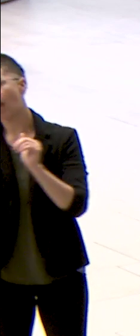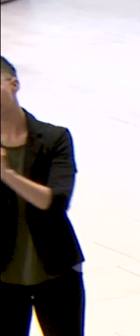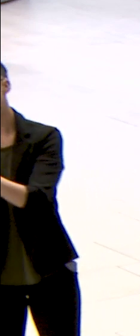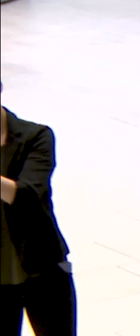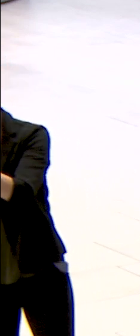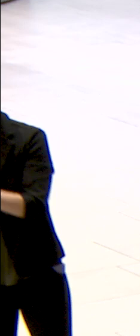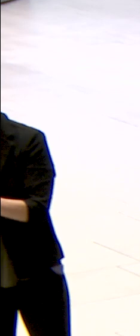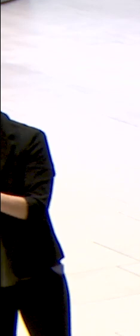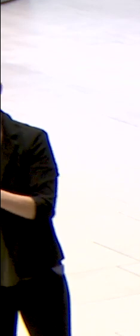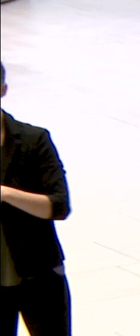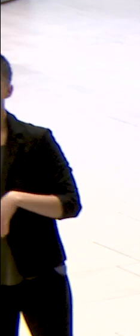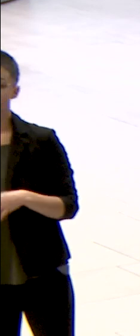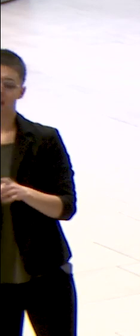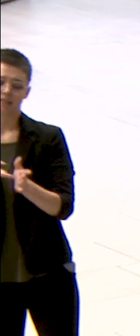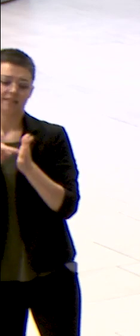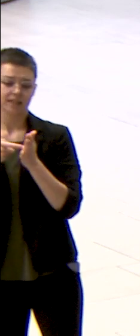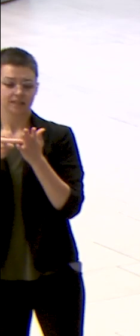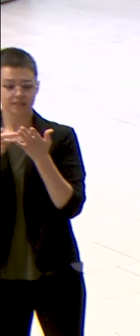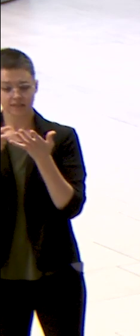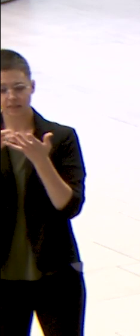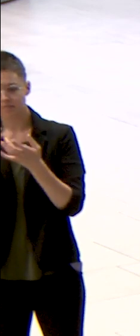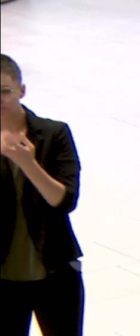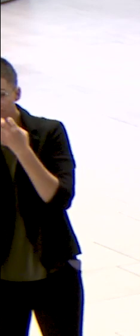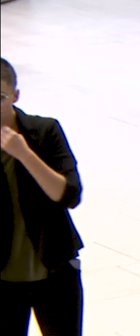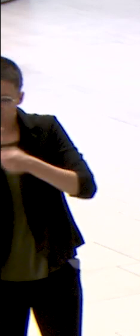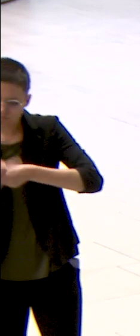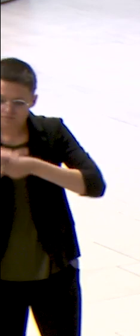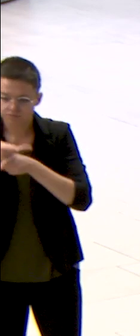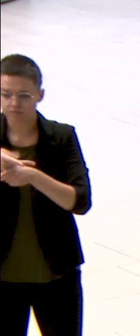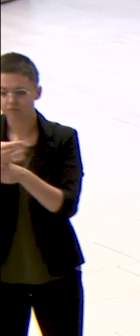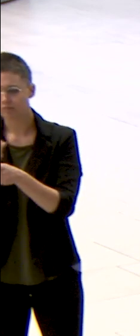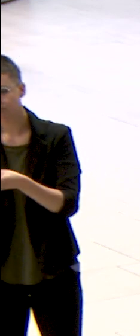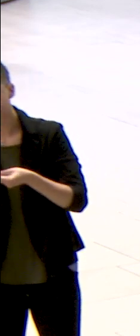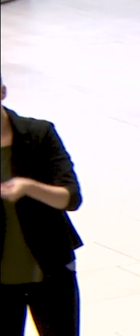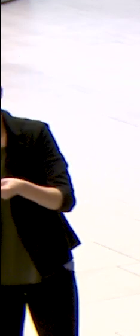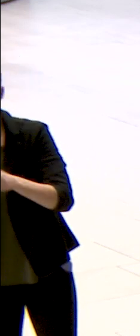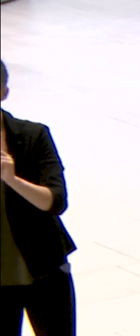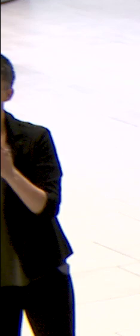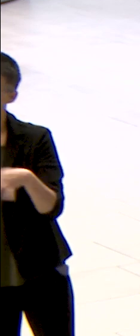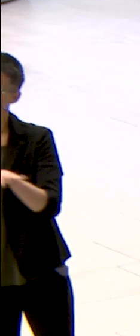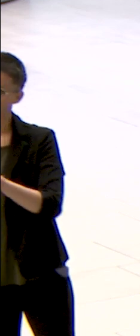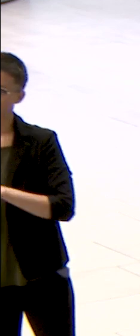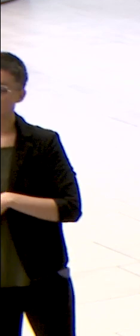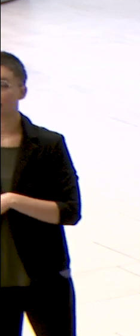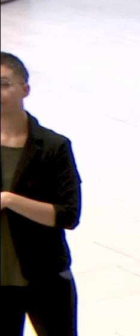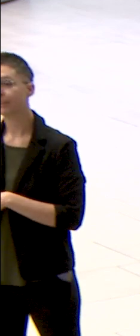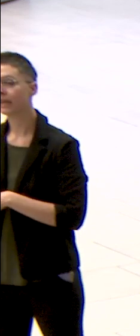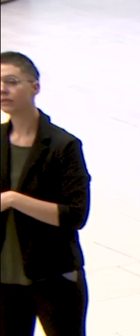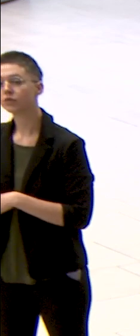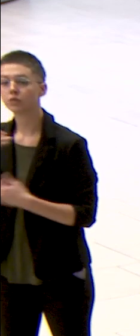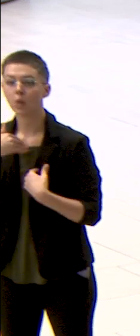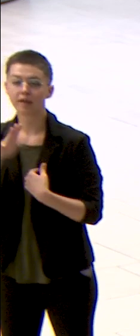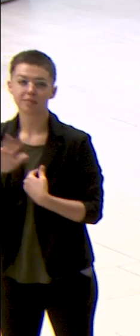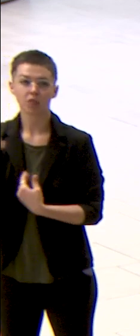know, it definitely takes some cultivating and some nurturing, but it's so worth it. Like you cannot, again, Mithu has a community of, you know, 13